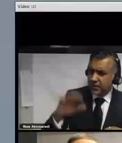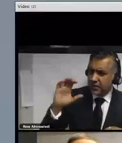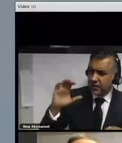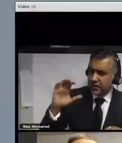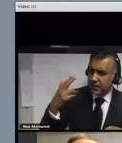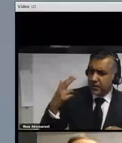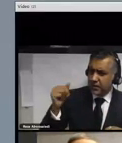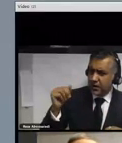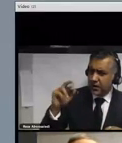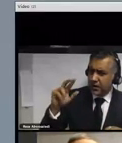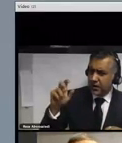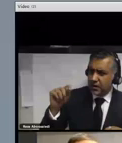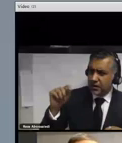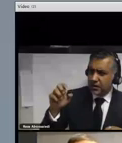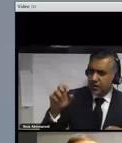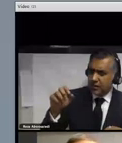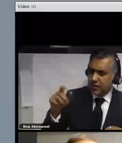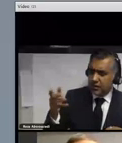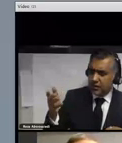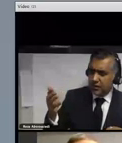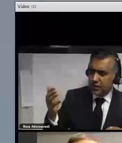she would like me to respond.